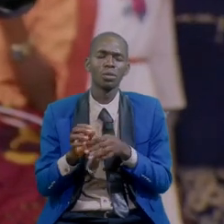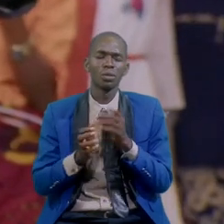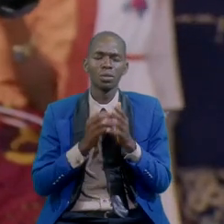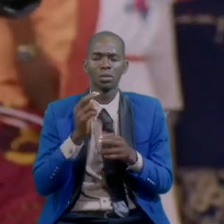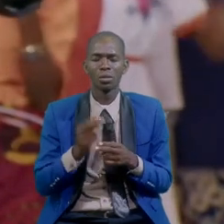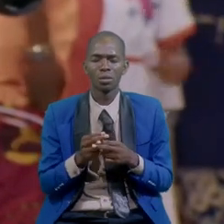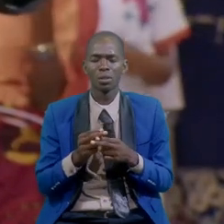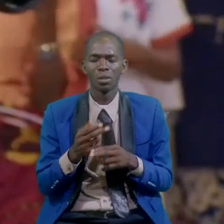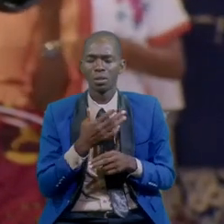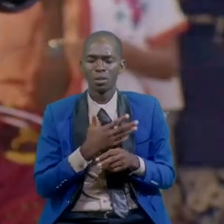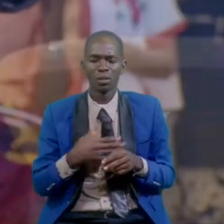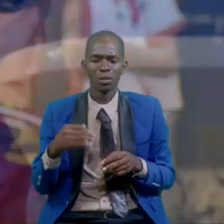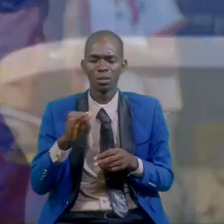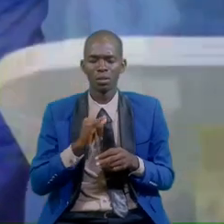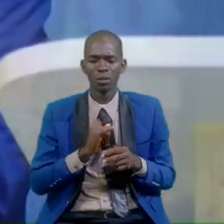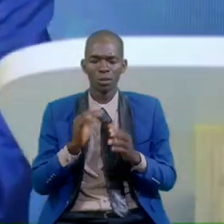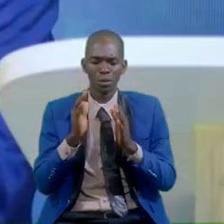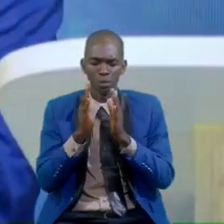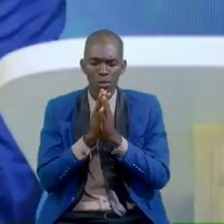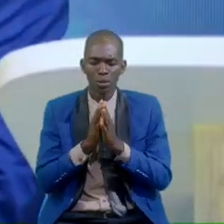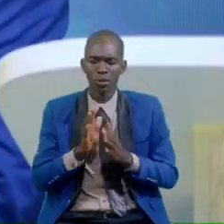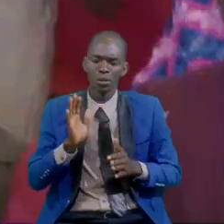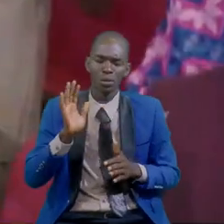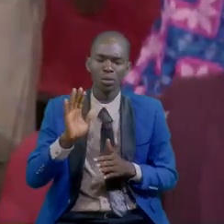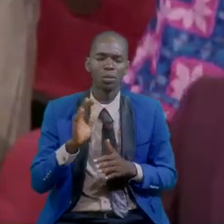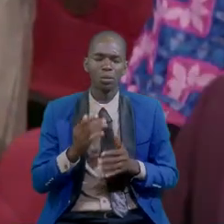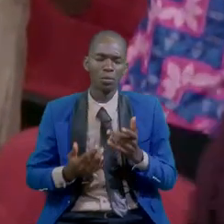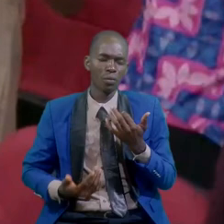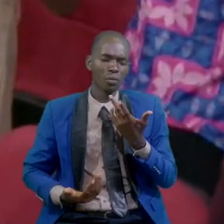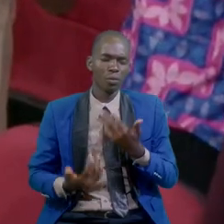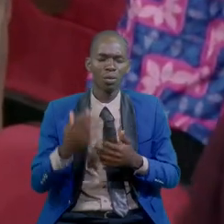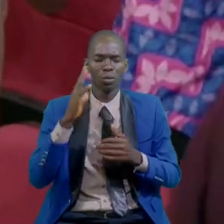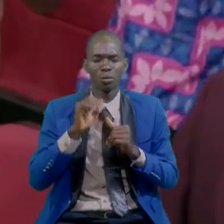And I pray your fire will keep on burning